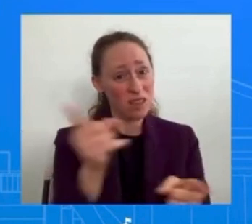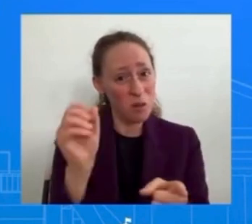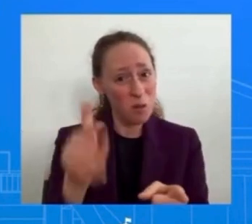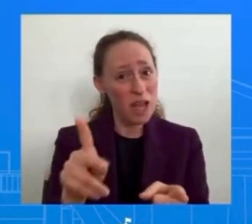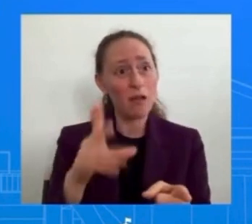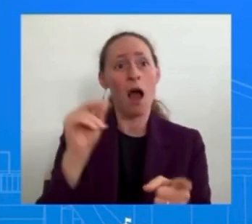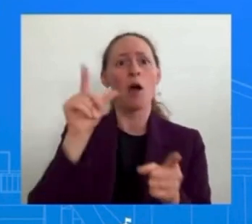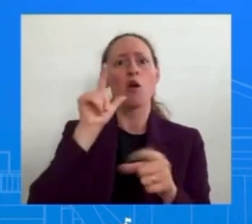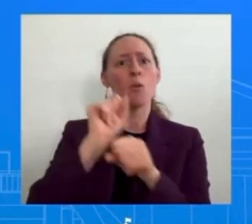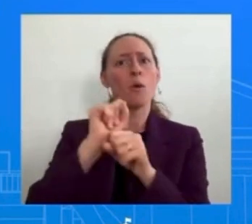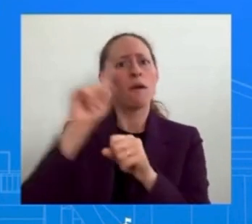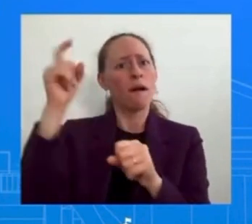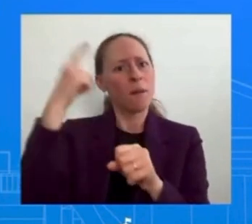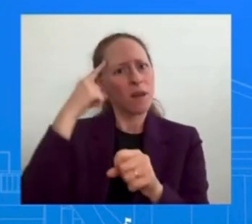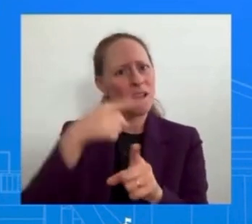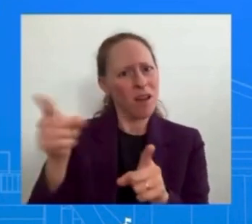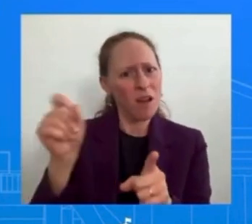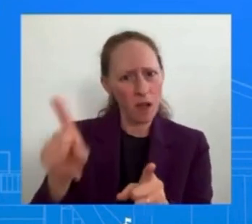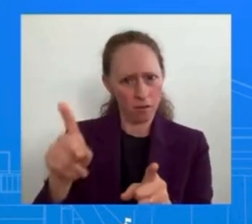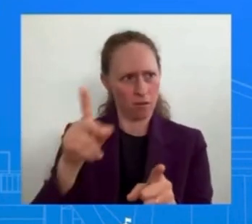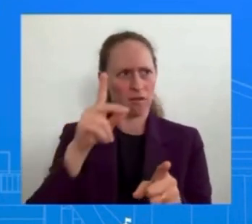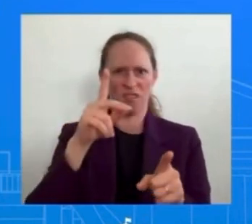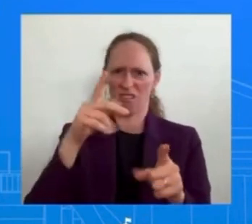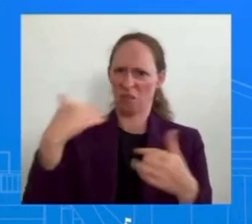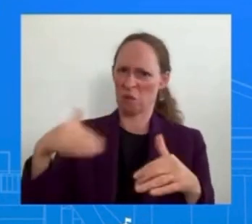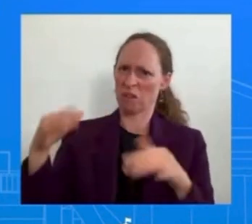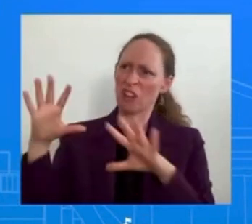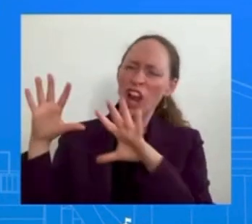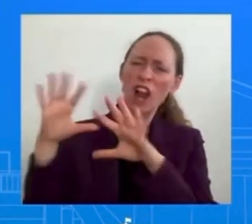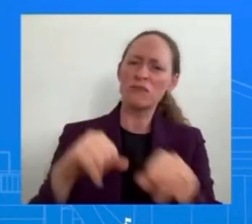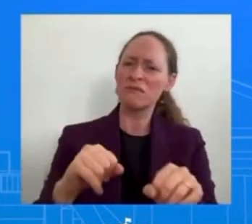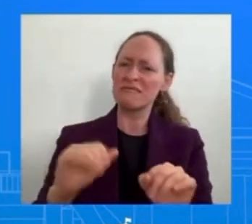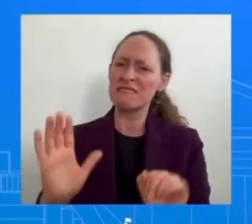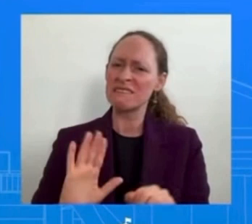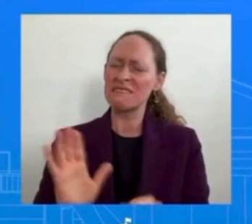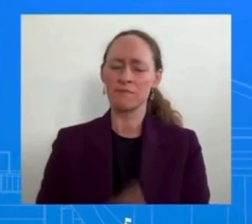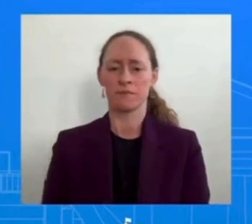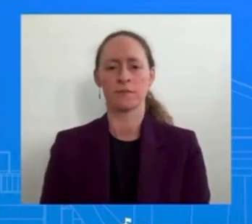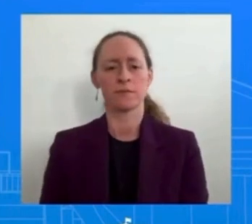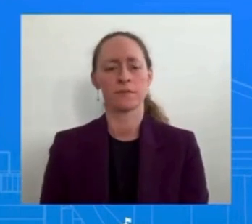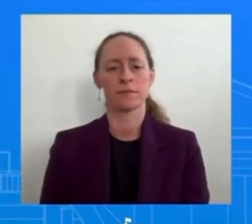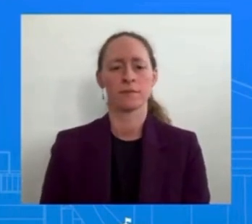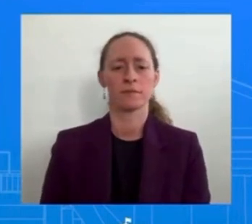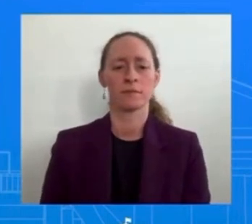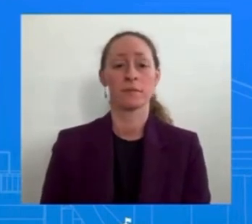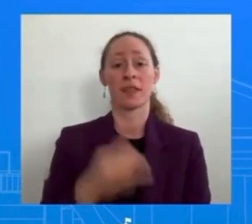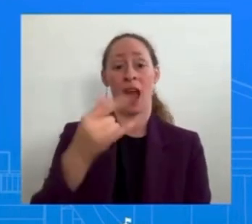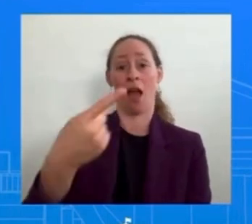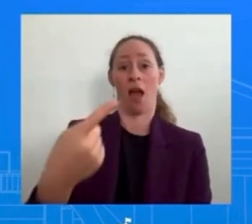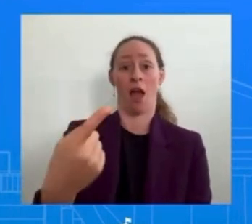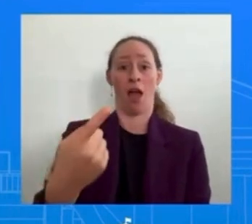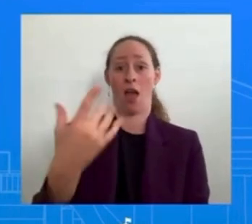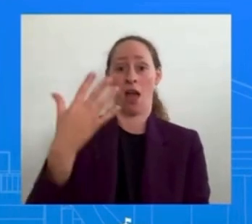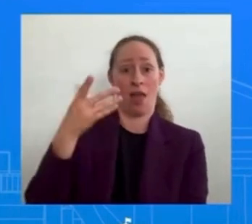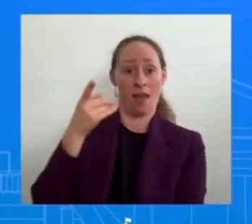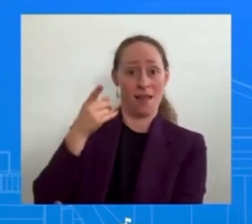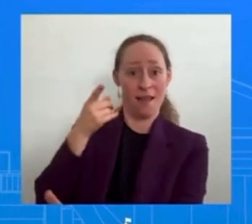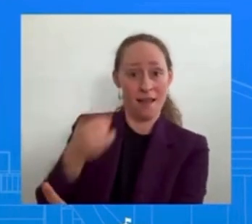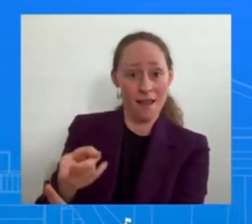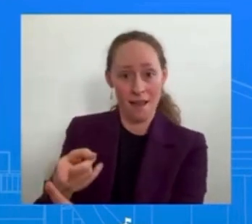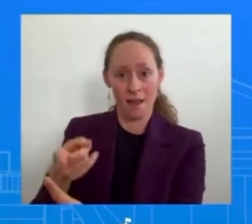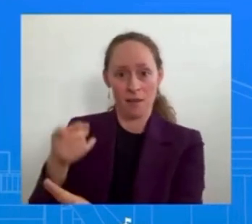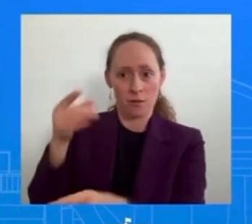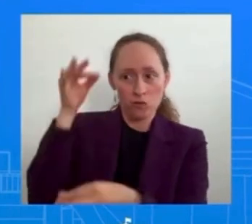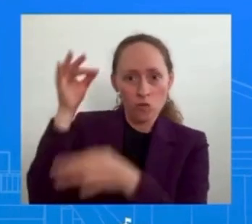the trial, right, for treason of the president in Niger. We are obviously shocked, and we are also appalled by